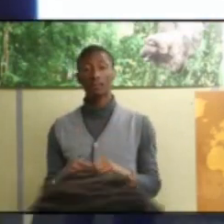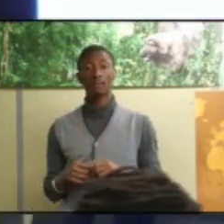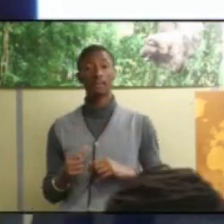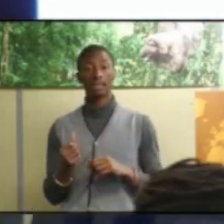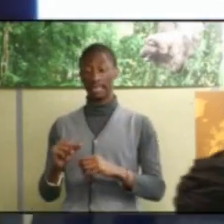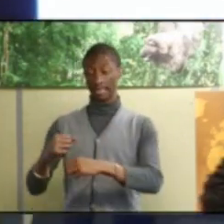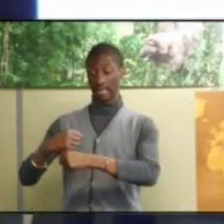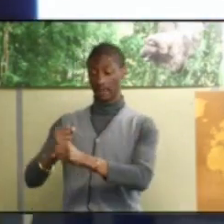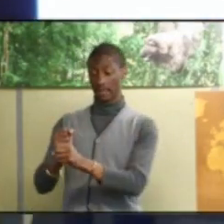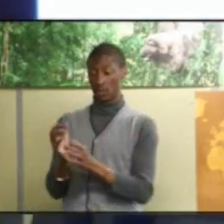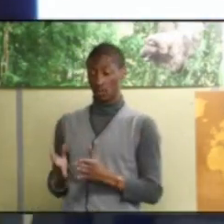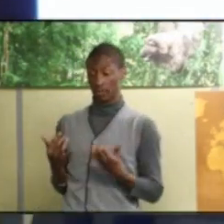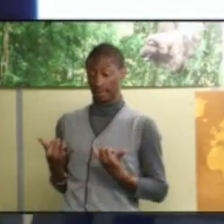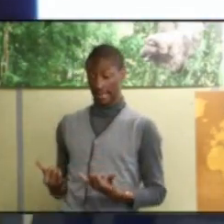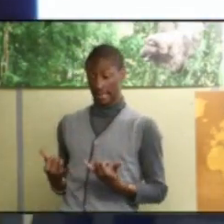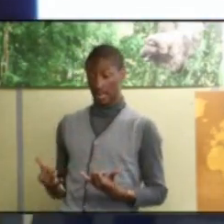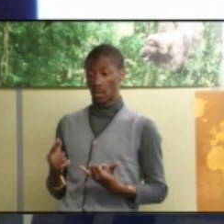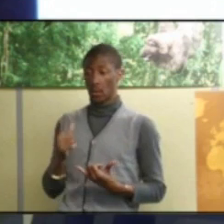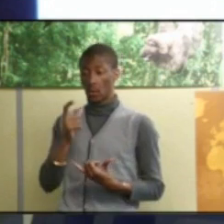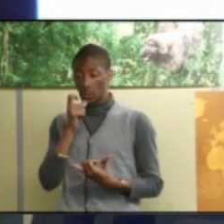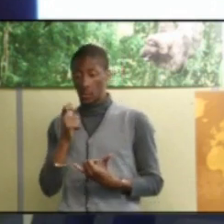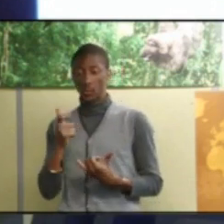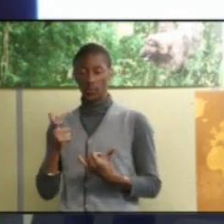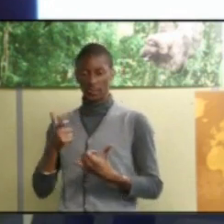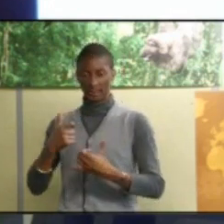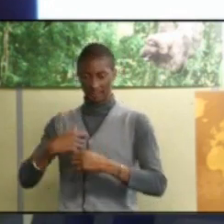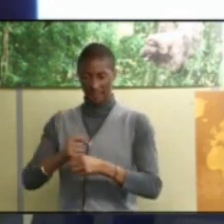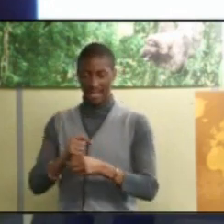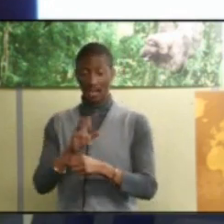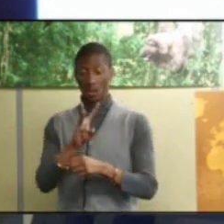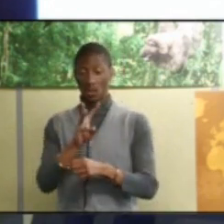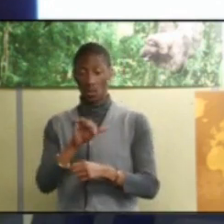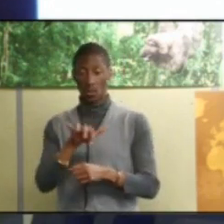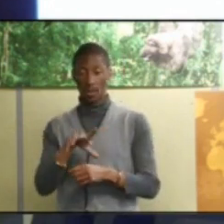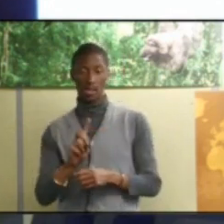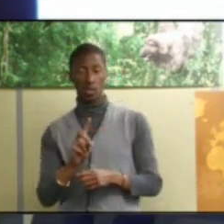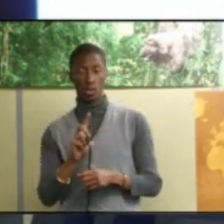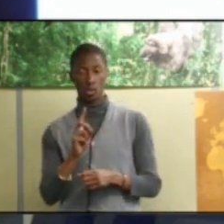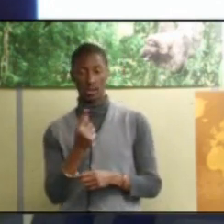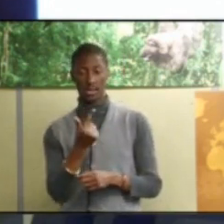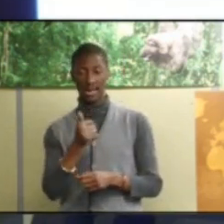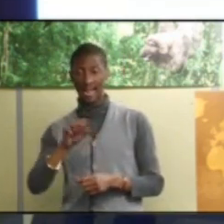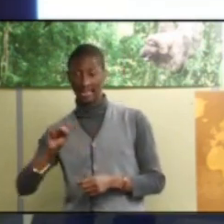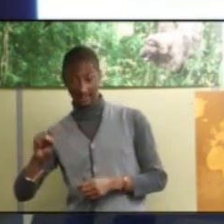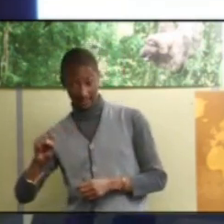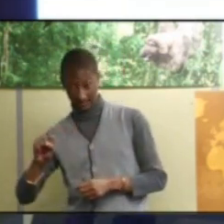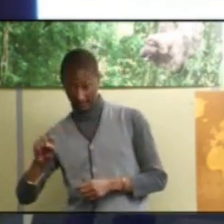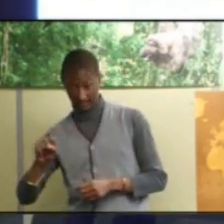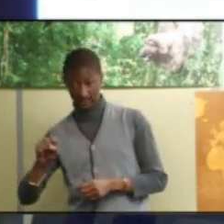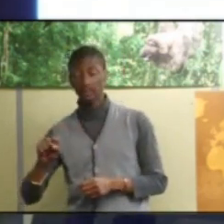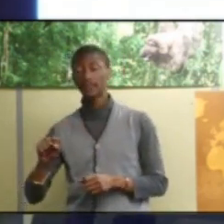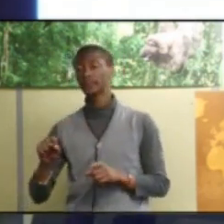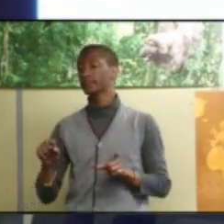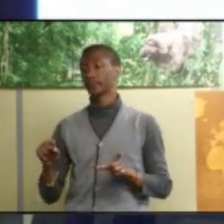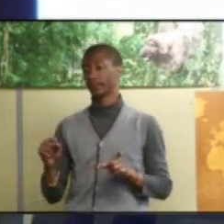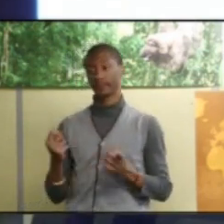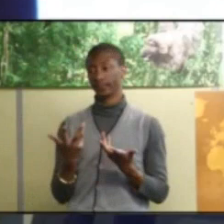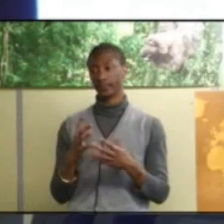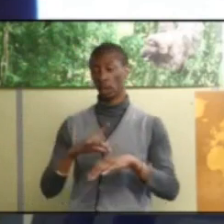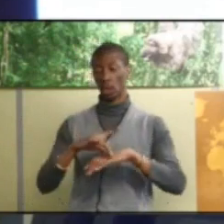making this wired glass other than that used to be? No. with the global